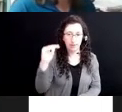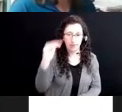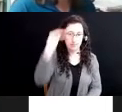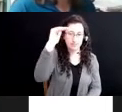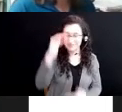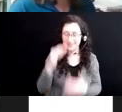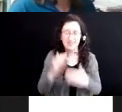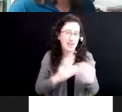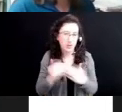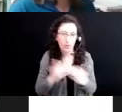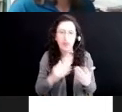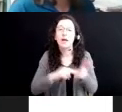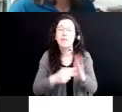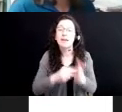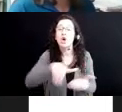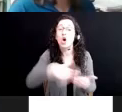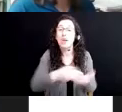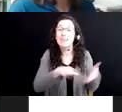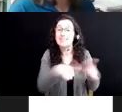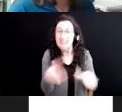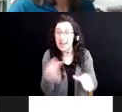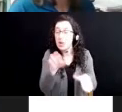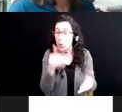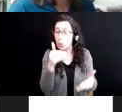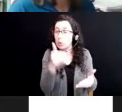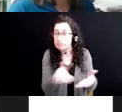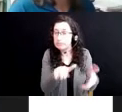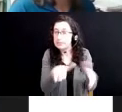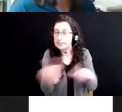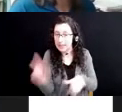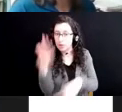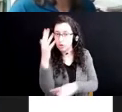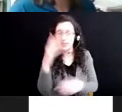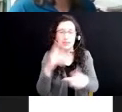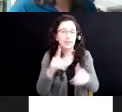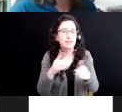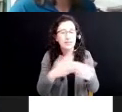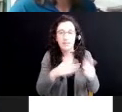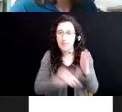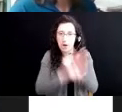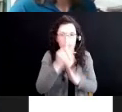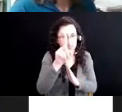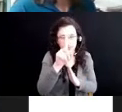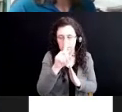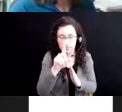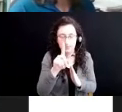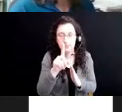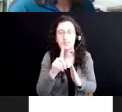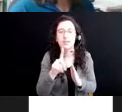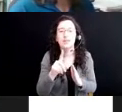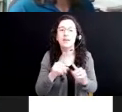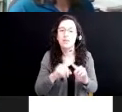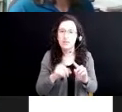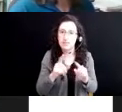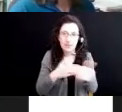all dead and dying trees, regardless of the height, the diameter, have value on the